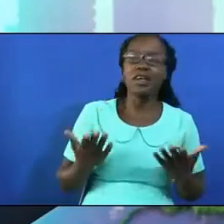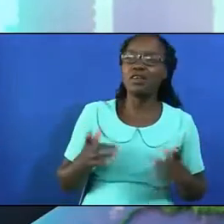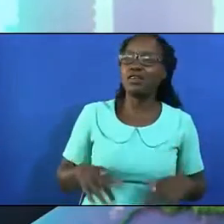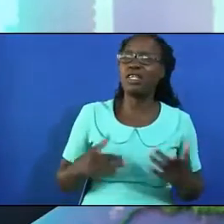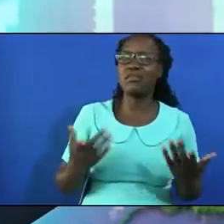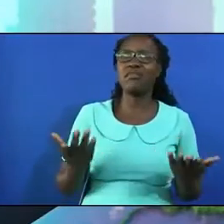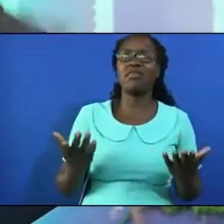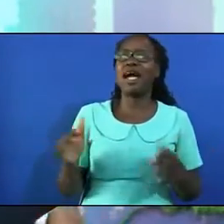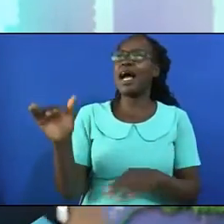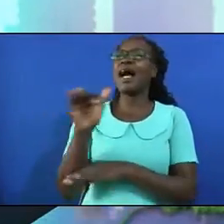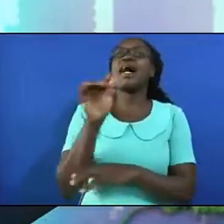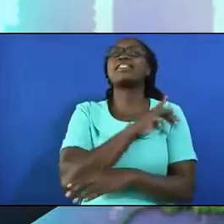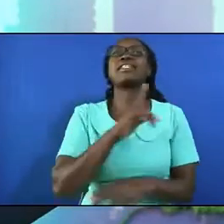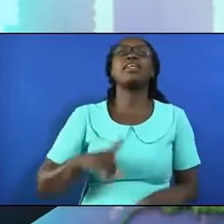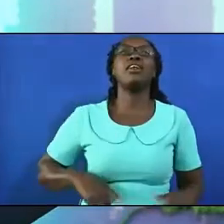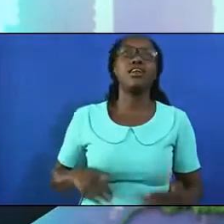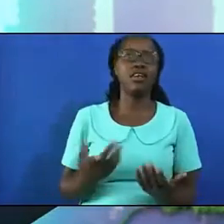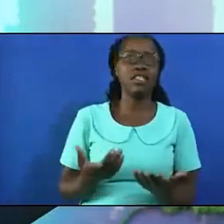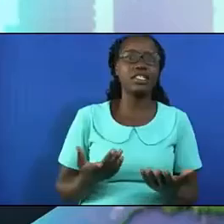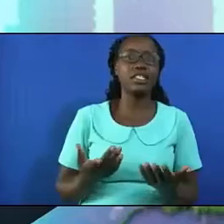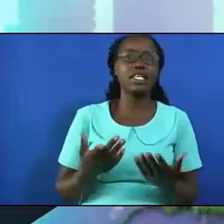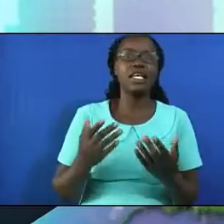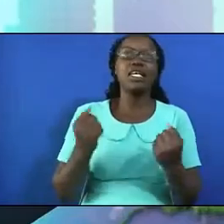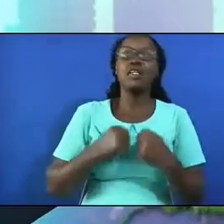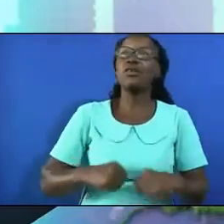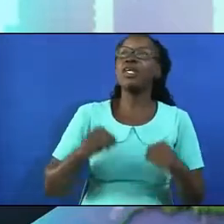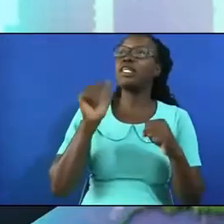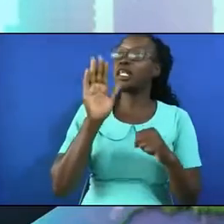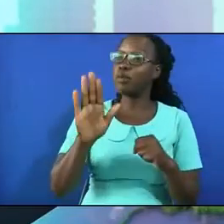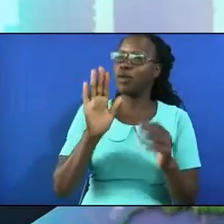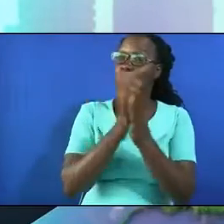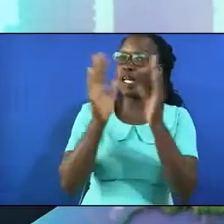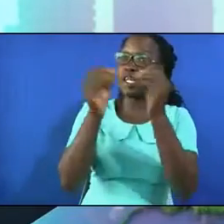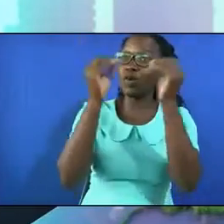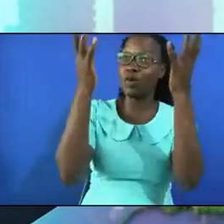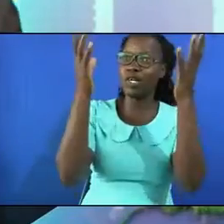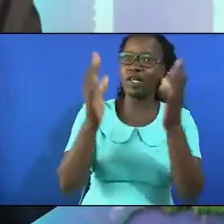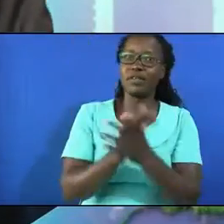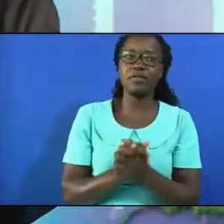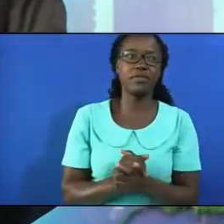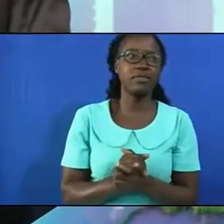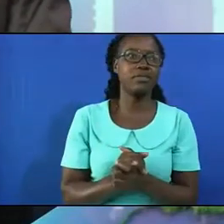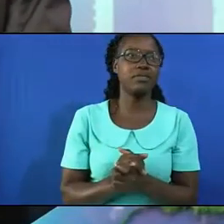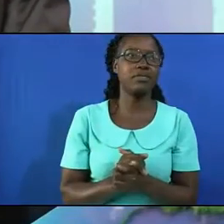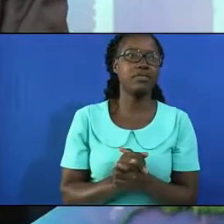with someone. Ask the Lord. He will enable you. Hallelujah.